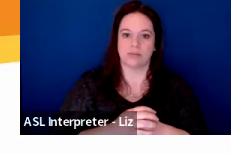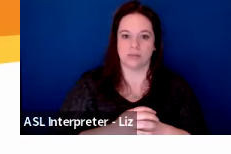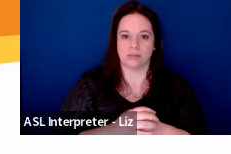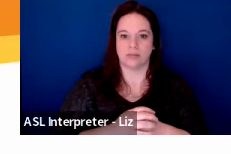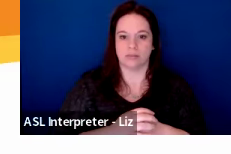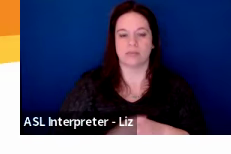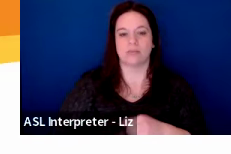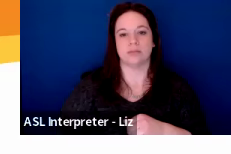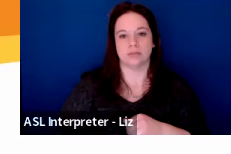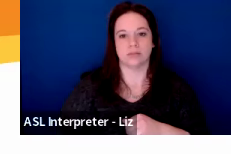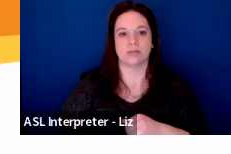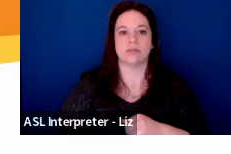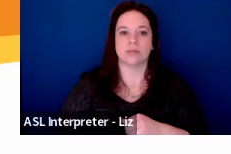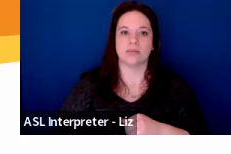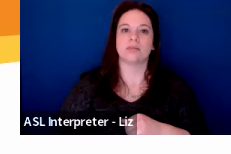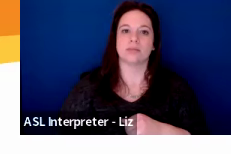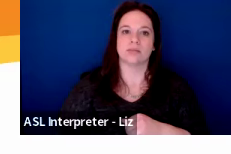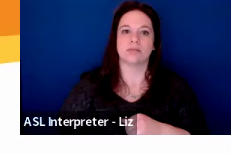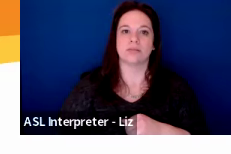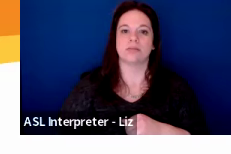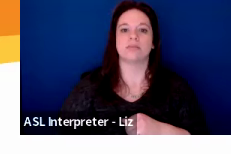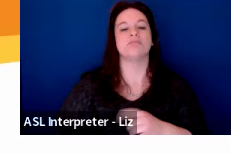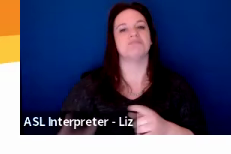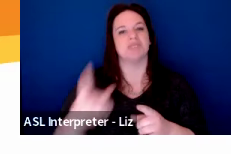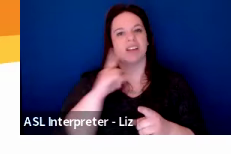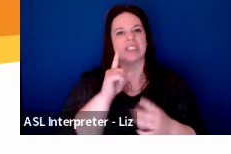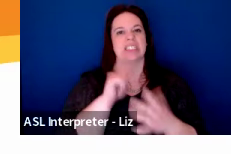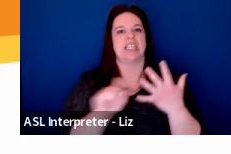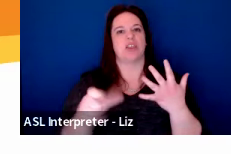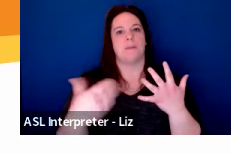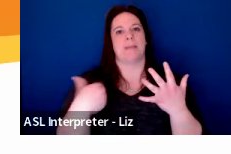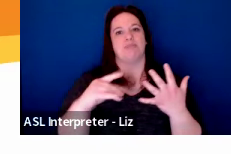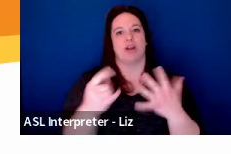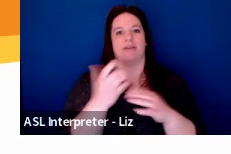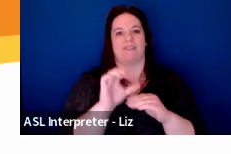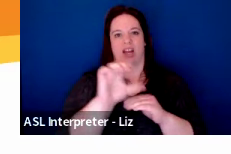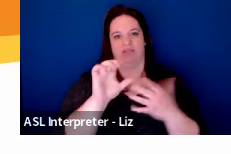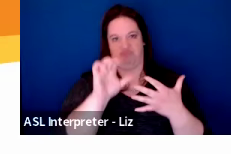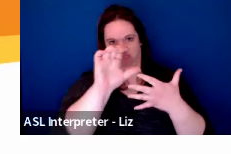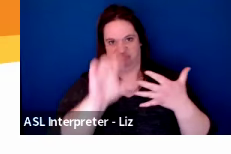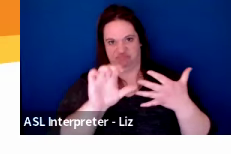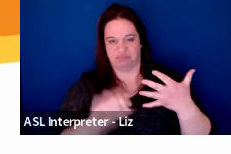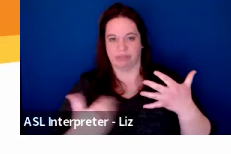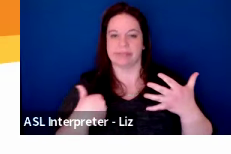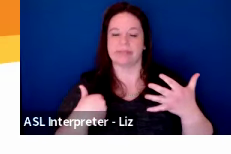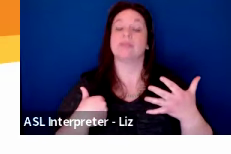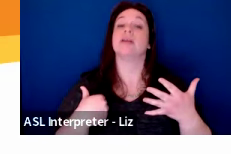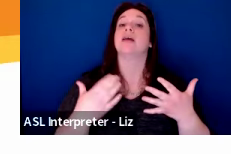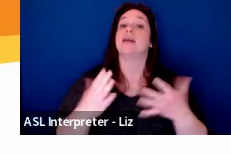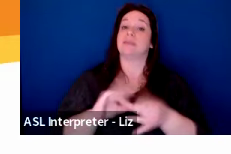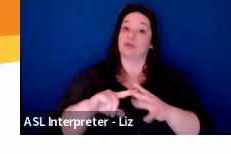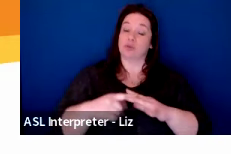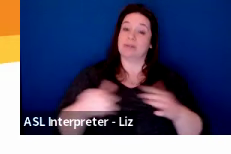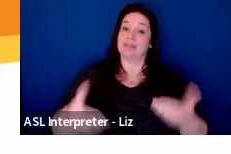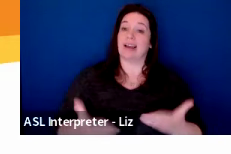of the projects that have been funded. In addition, like I mentioned at the beginning, we encourage you to utilize all of the